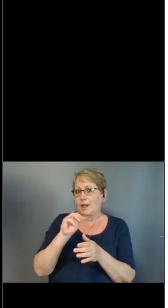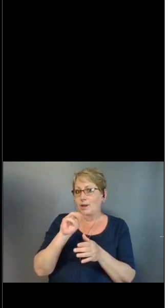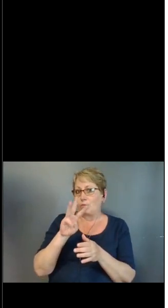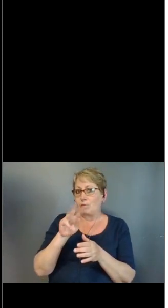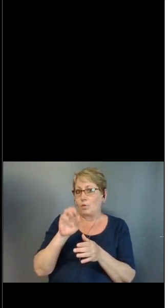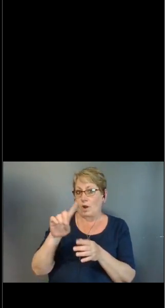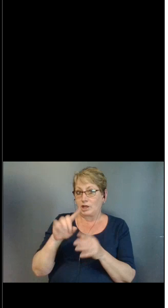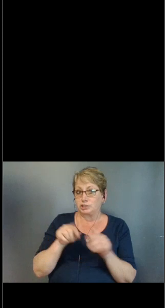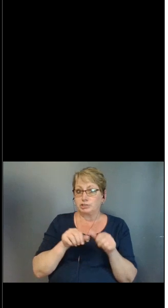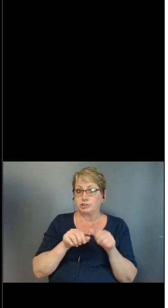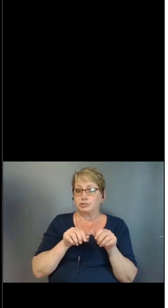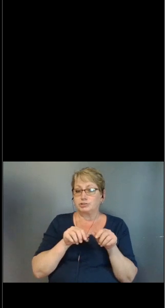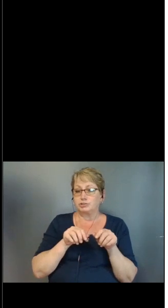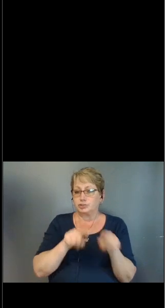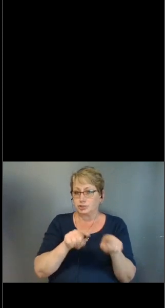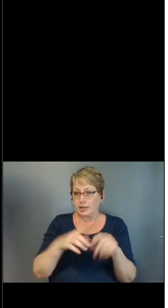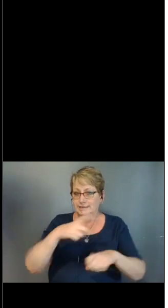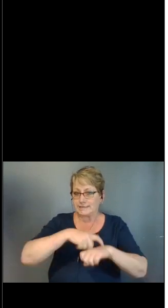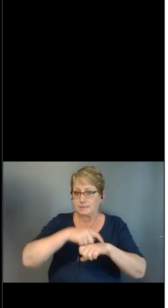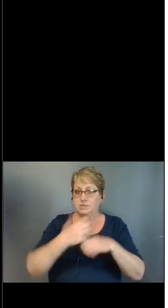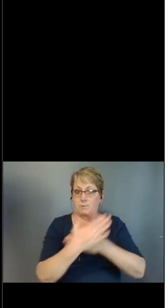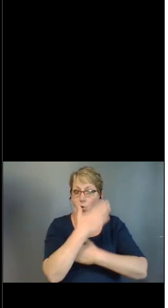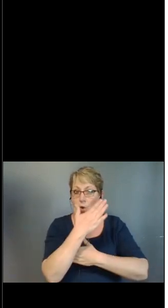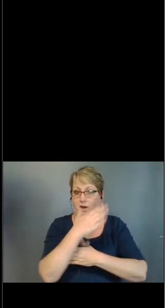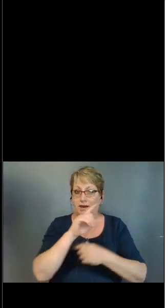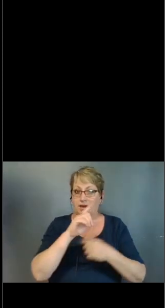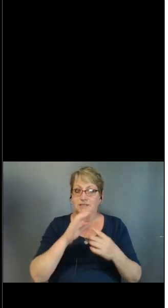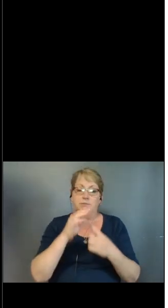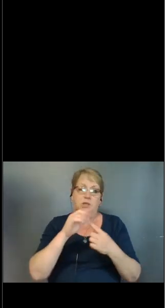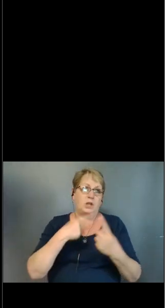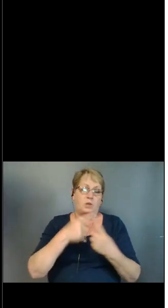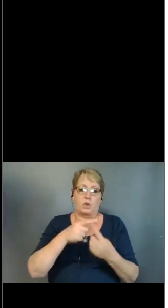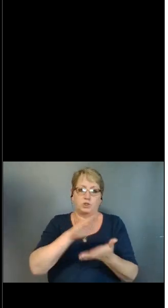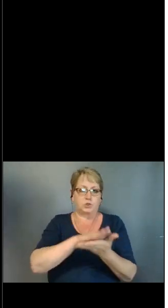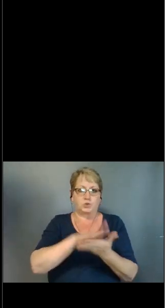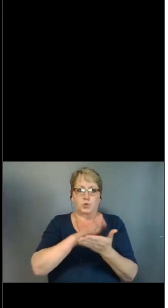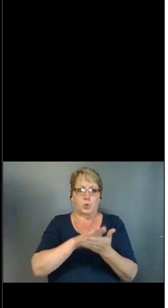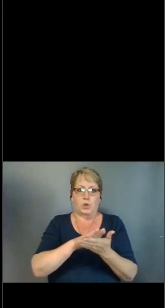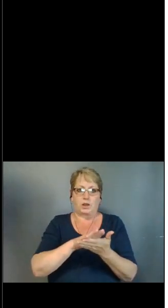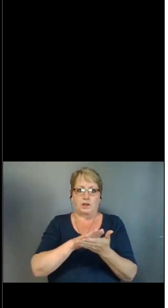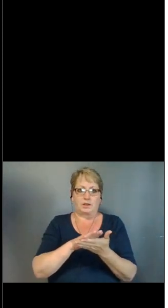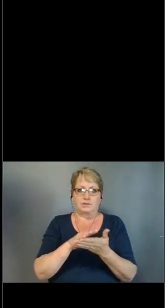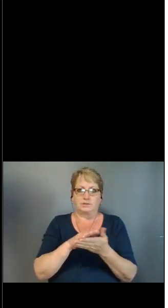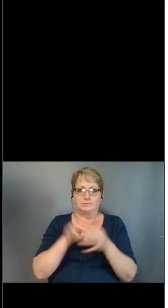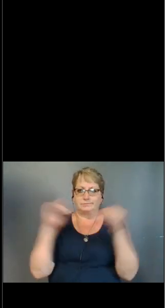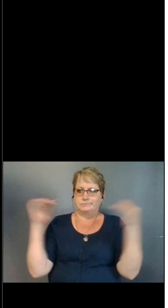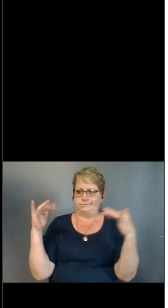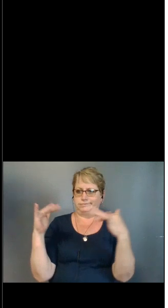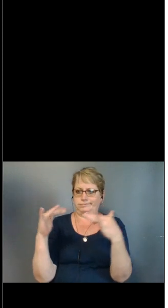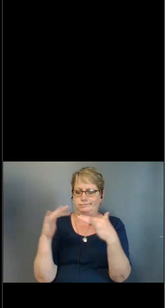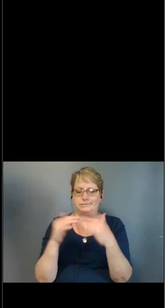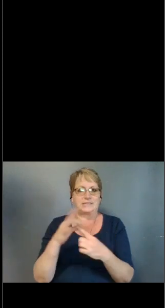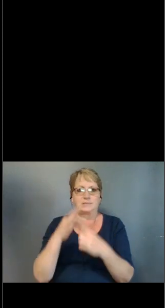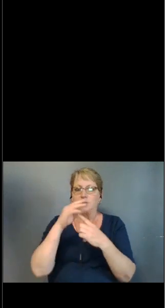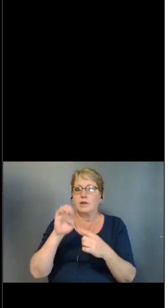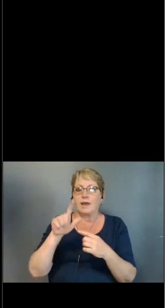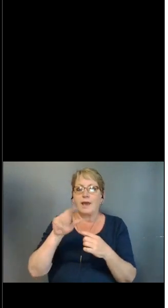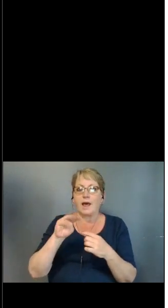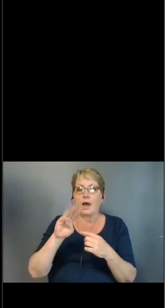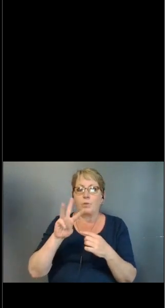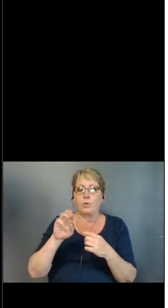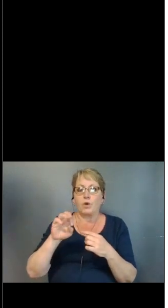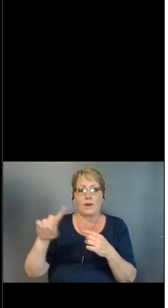morning, and especially when school lets out, is quite impossible, especially the Elmwood. A lot of the kids in the Buffalo